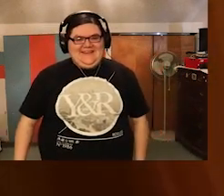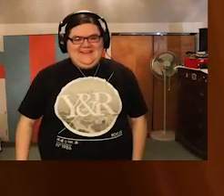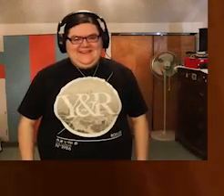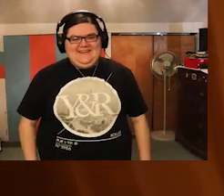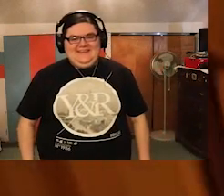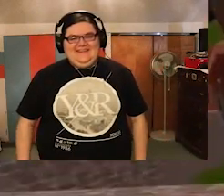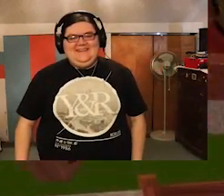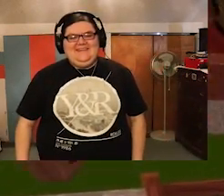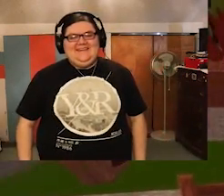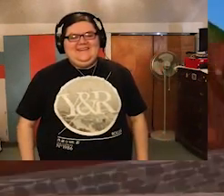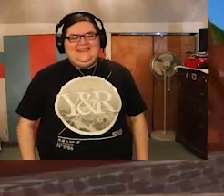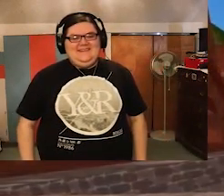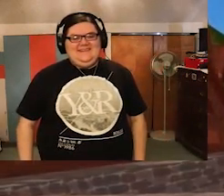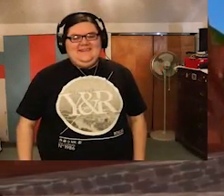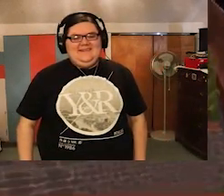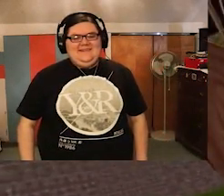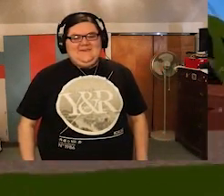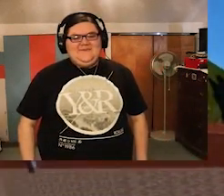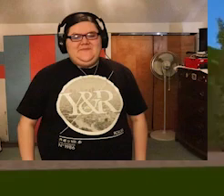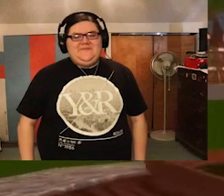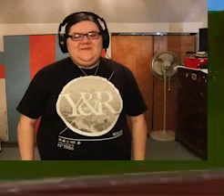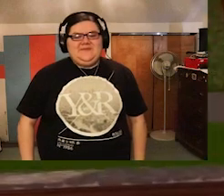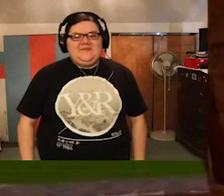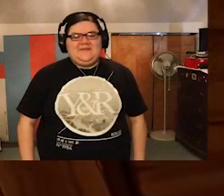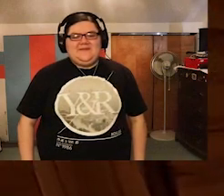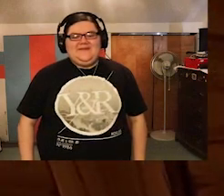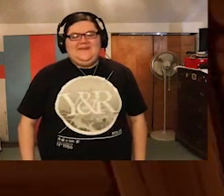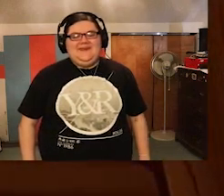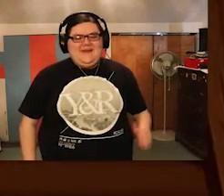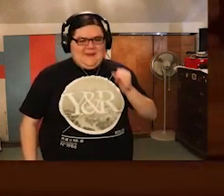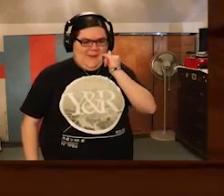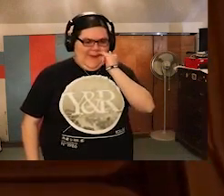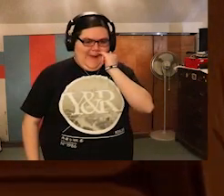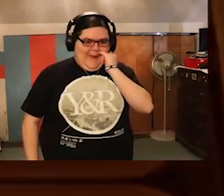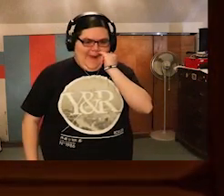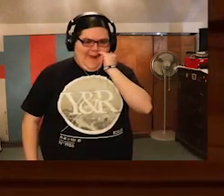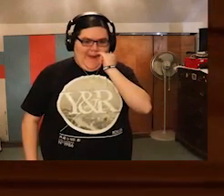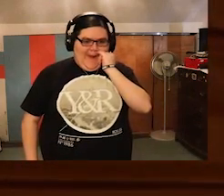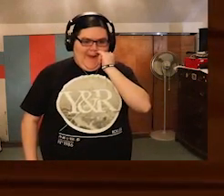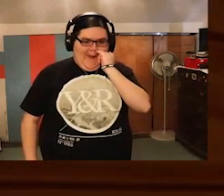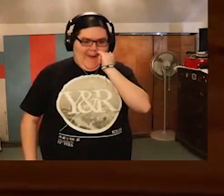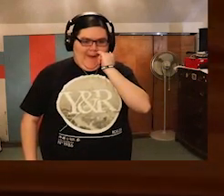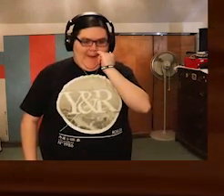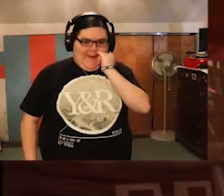I never predicted Toby. I actually went for a secret route and I got a bogey. I tried to be quiet. The left side. Yeah.